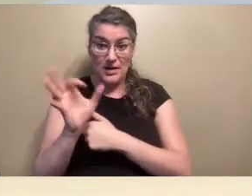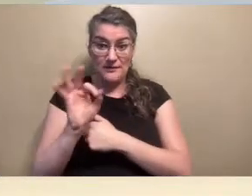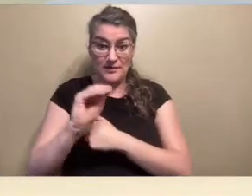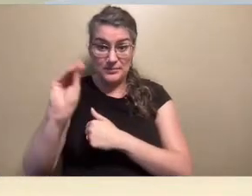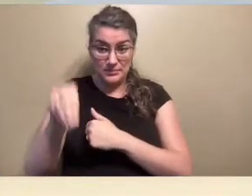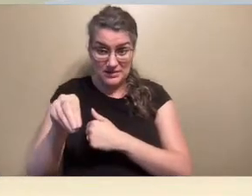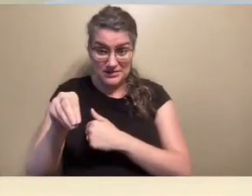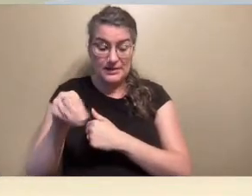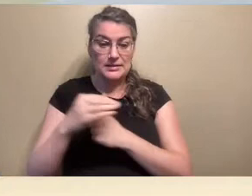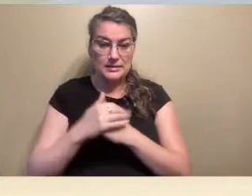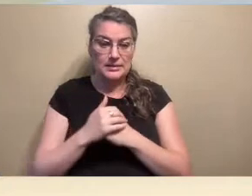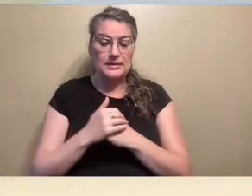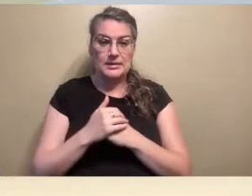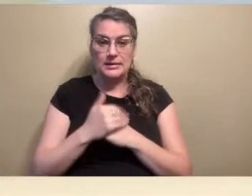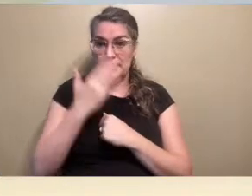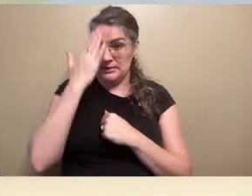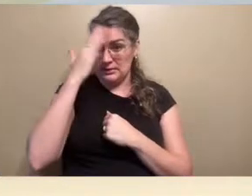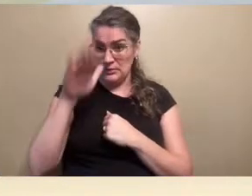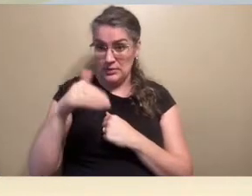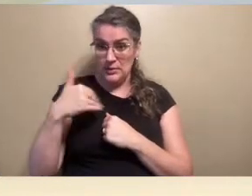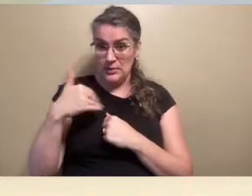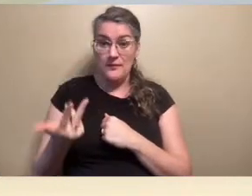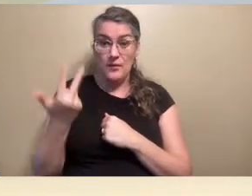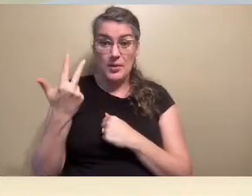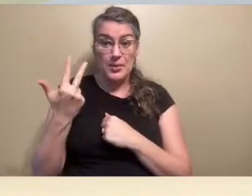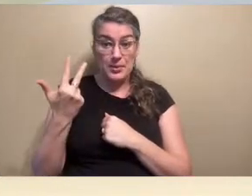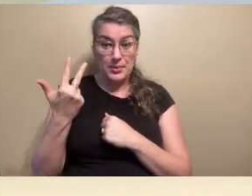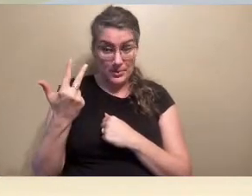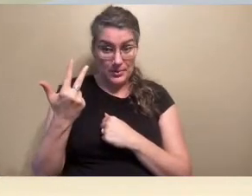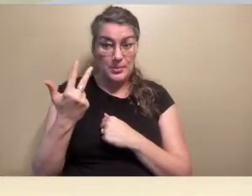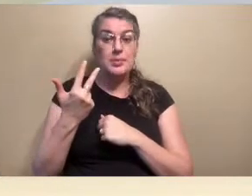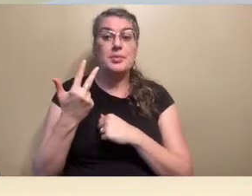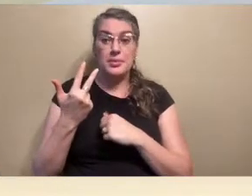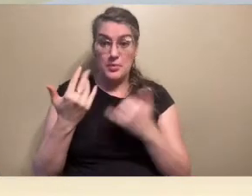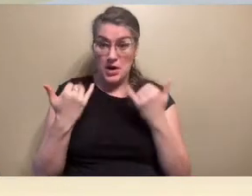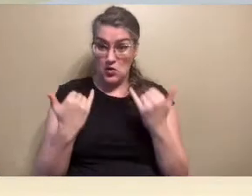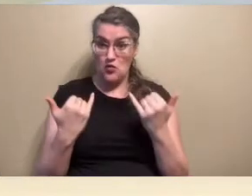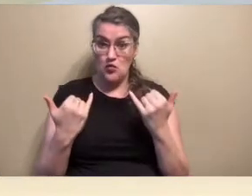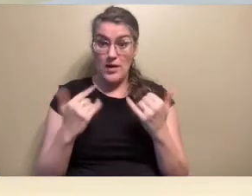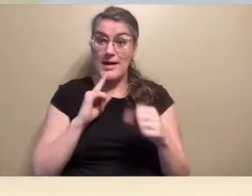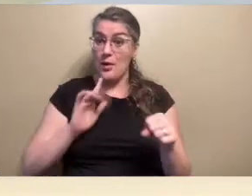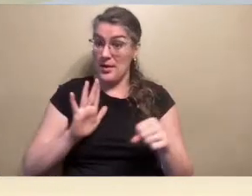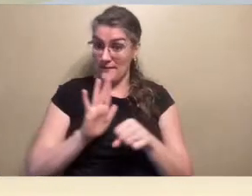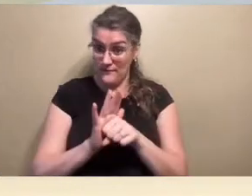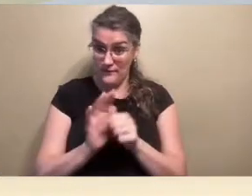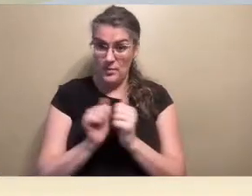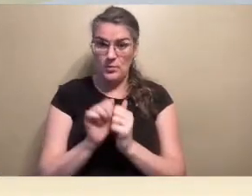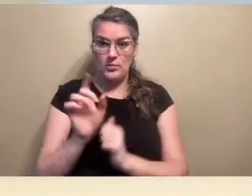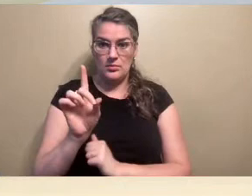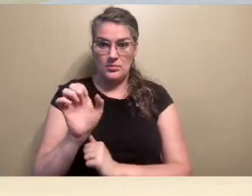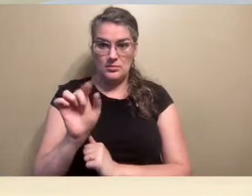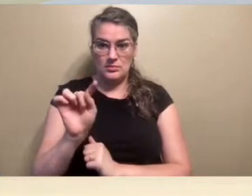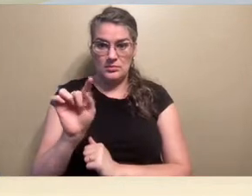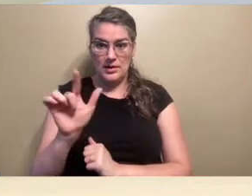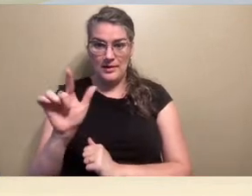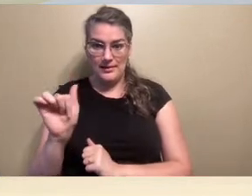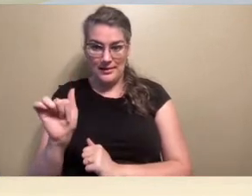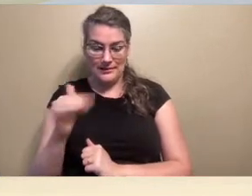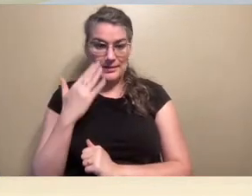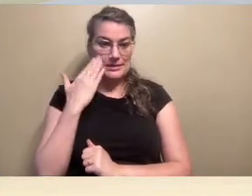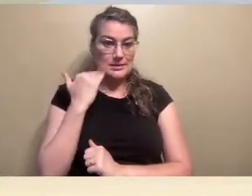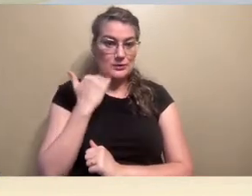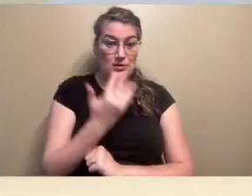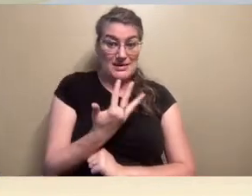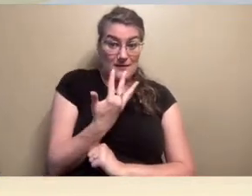We know we've had 3 confirmed cases of the Delta variant here in PEI, but we do have 5, our latest 5 cases